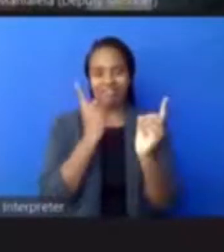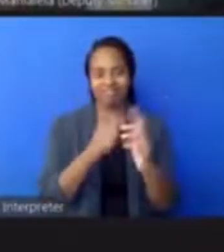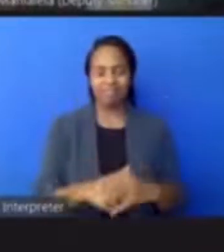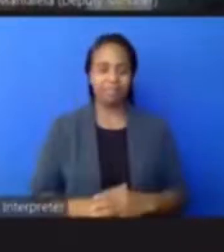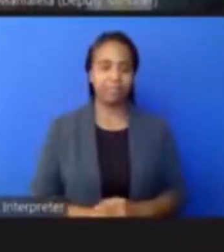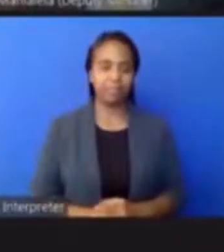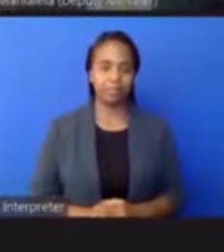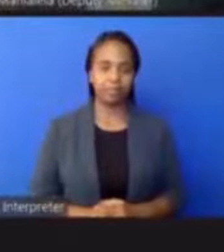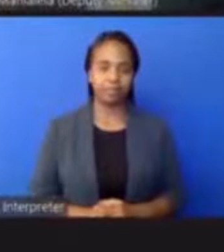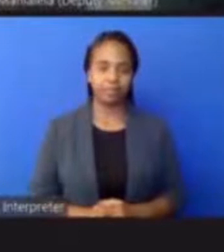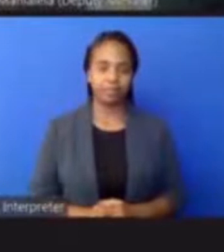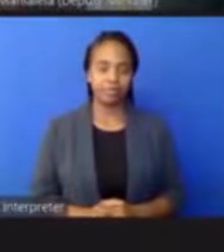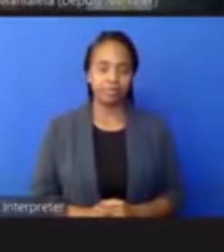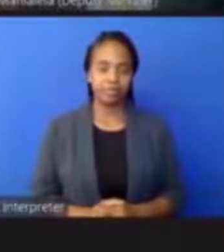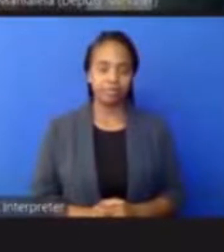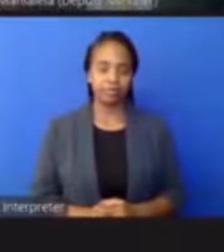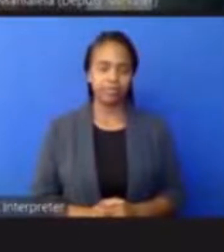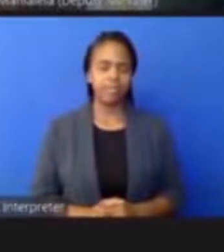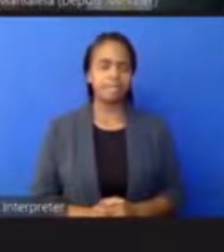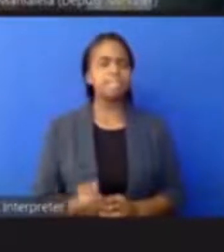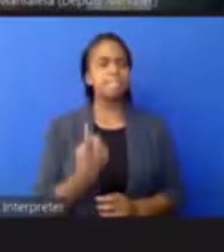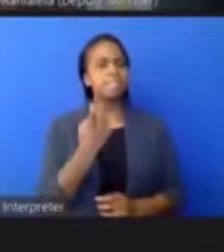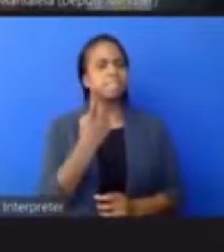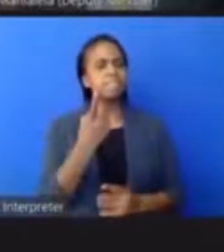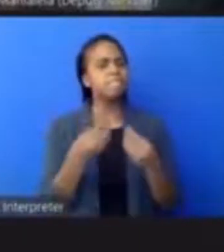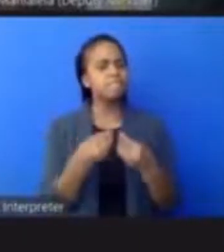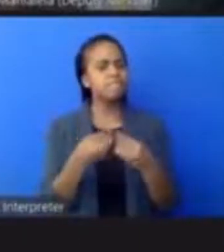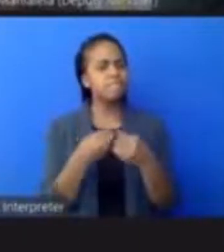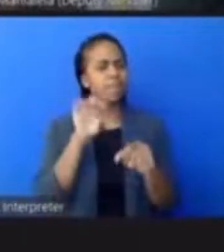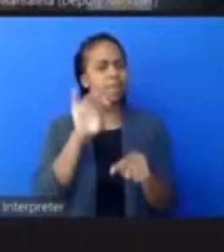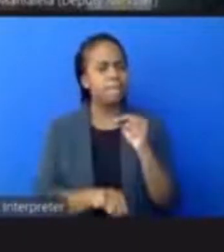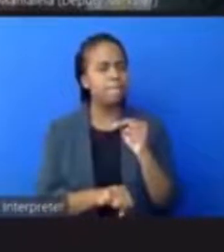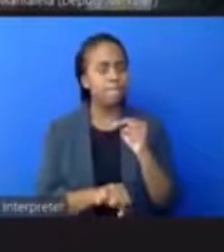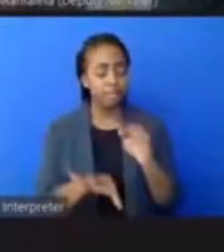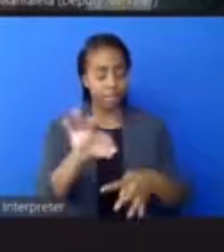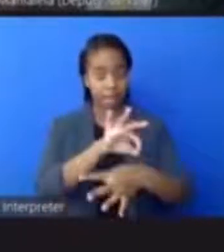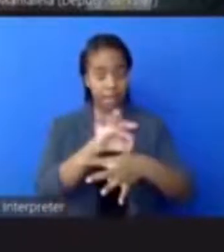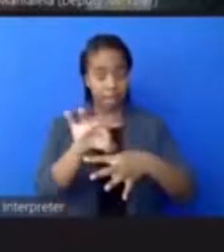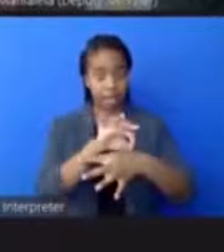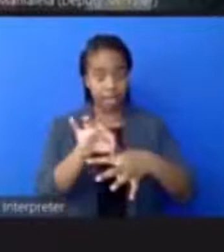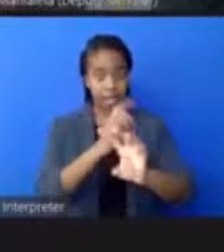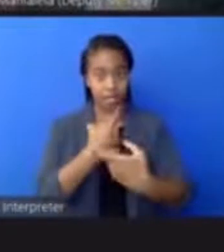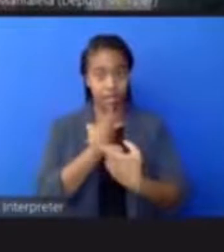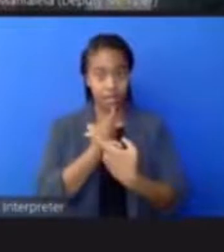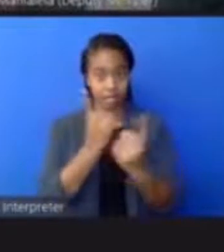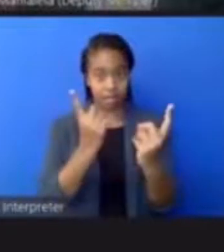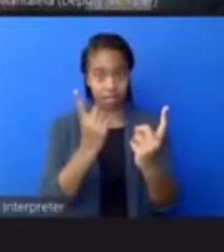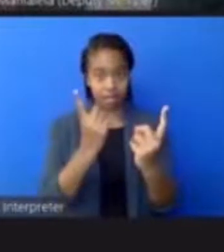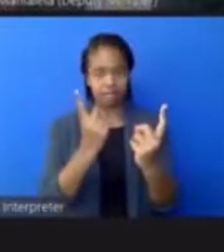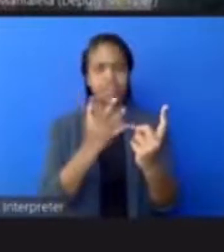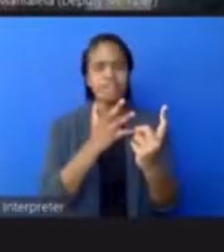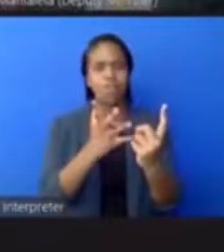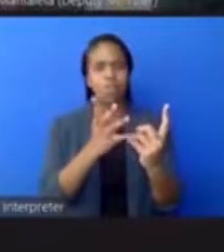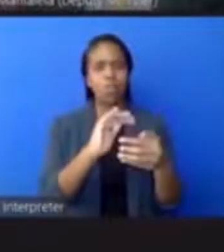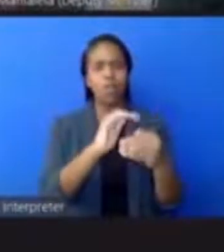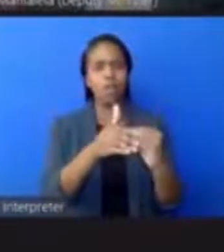One of the immediate measures identified in the plan that we announced to protect the supply side